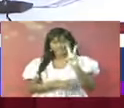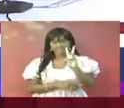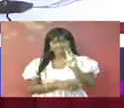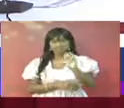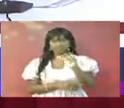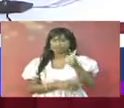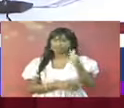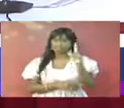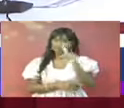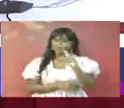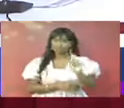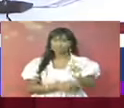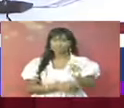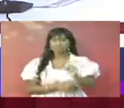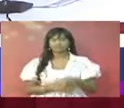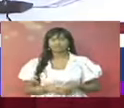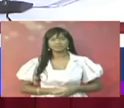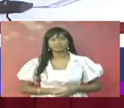question.